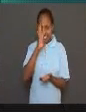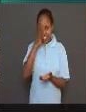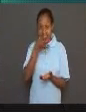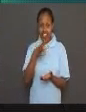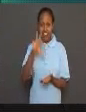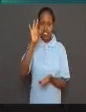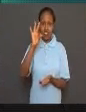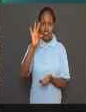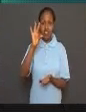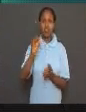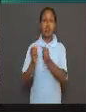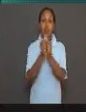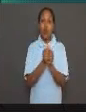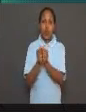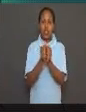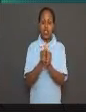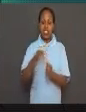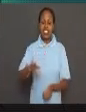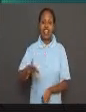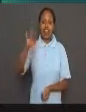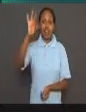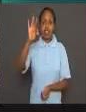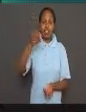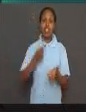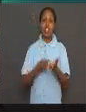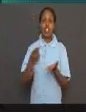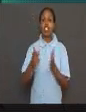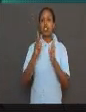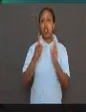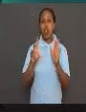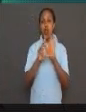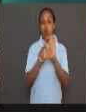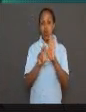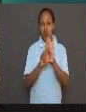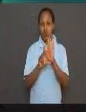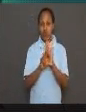credited with discovering this law.